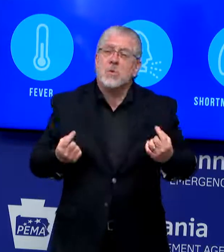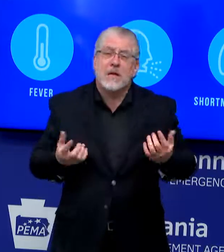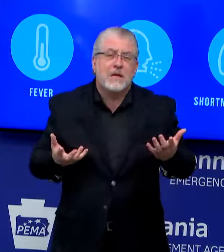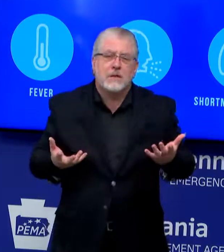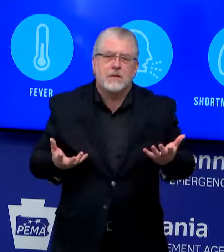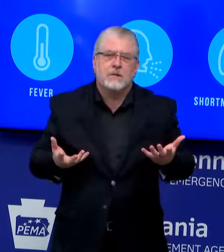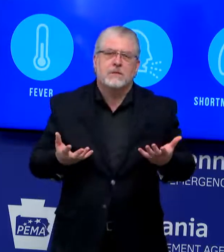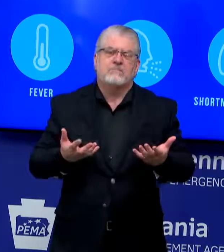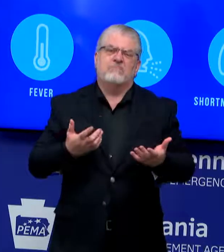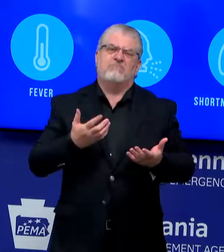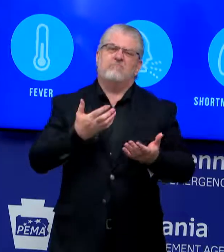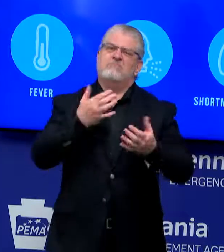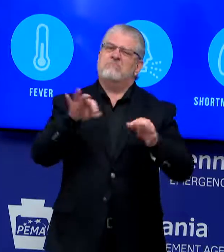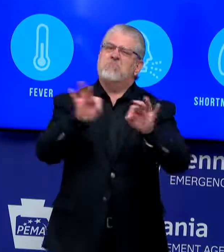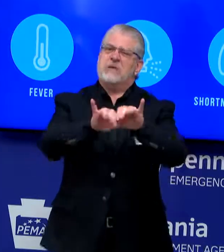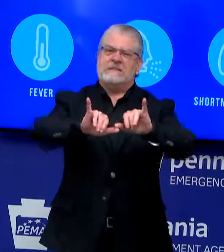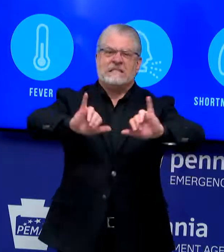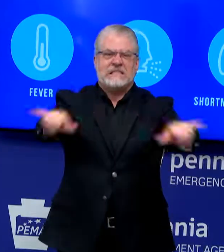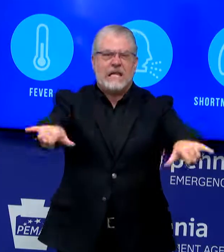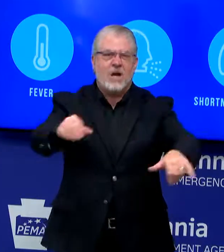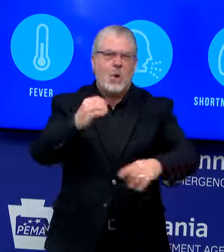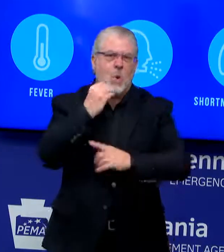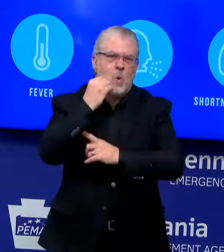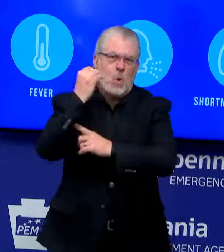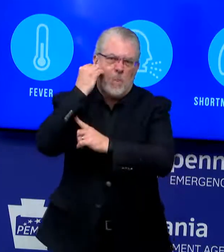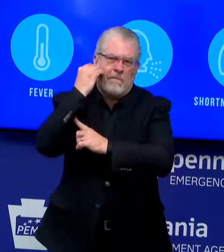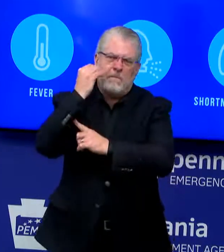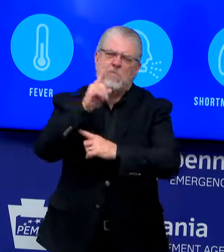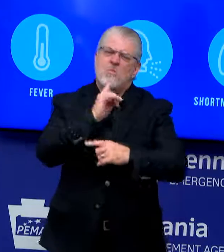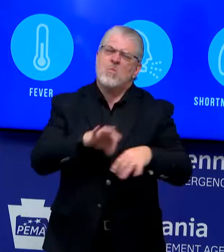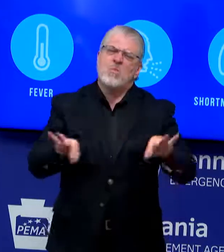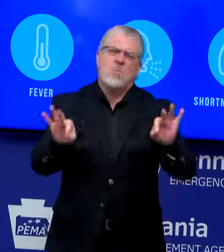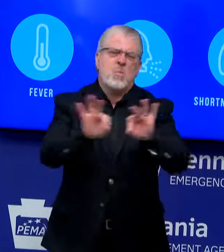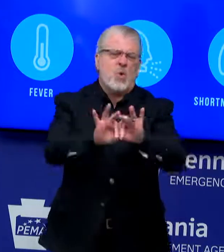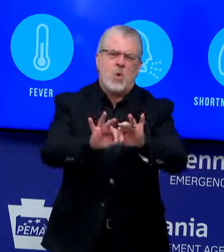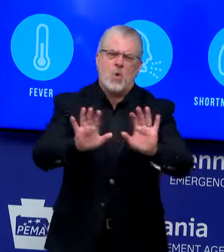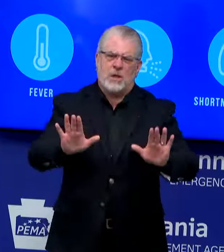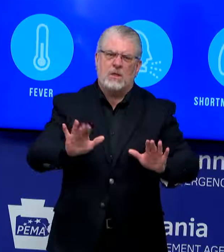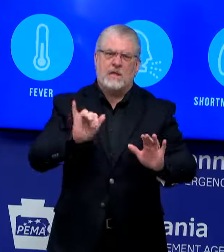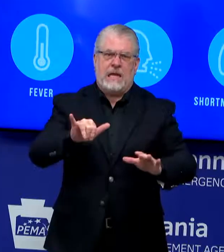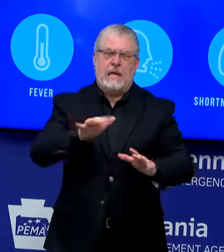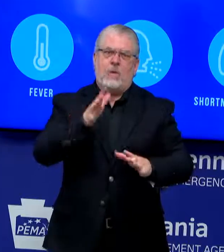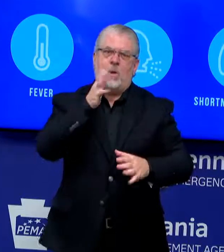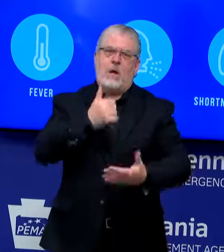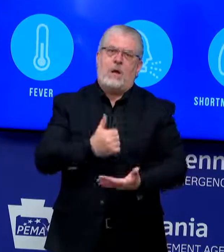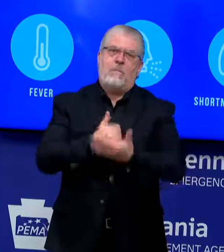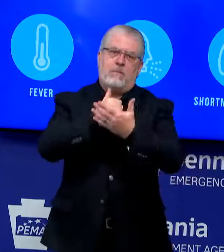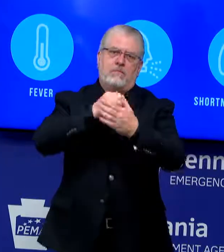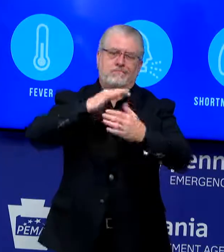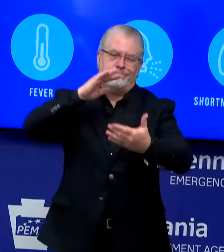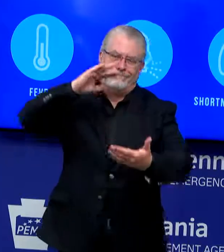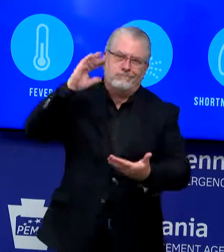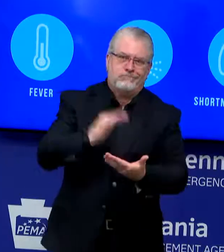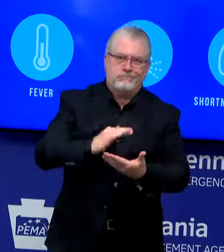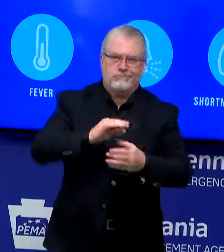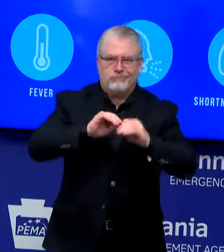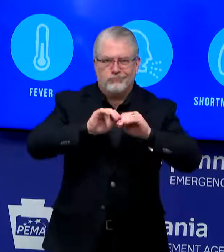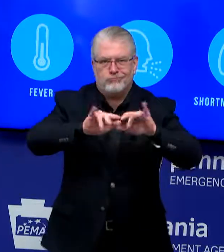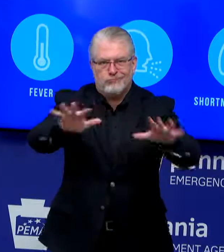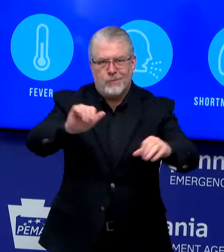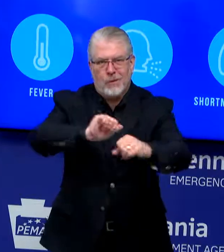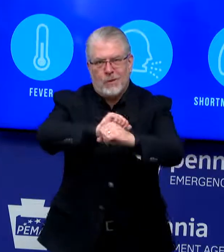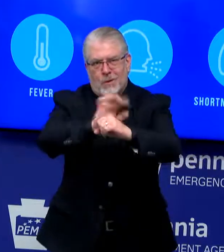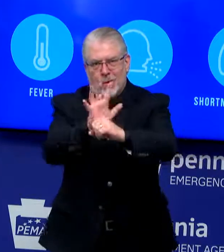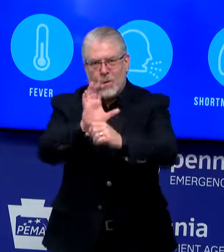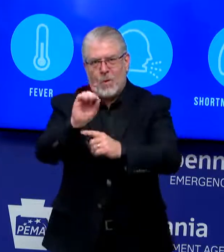family against COVID-19. But if you have to go out, because you need to go food shopping, or you need